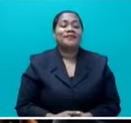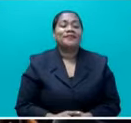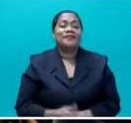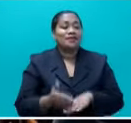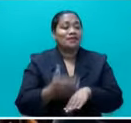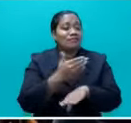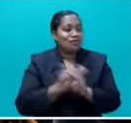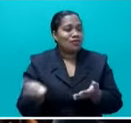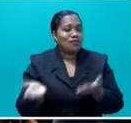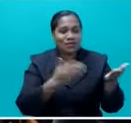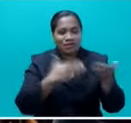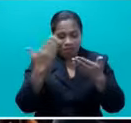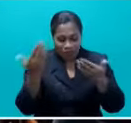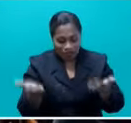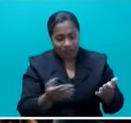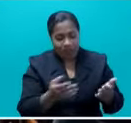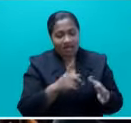Tambua.